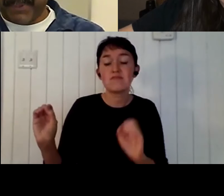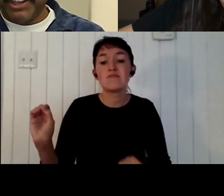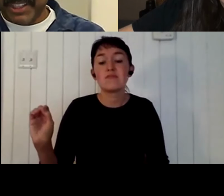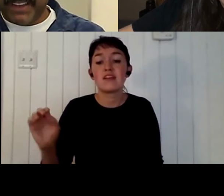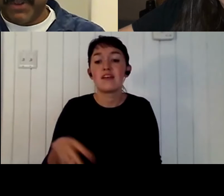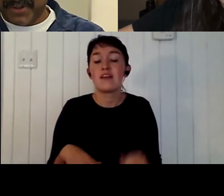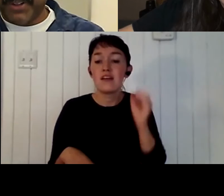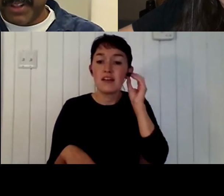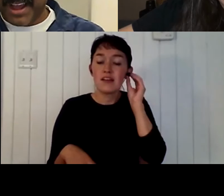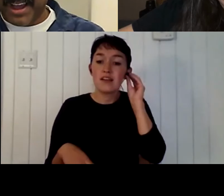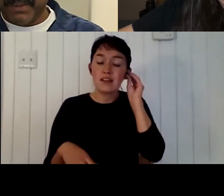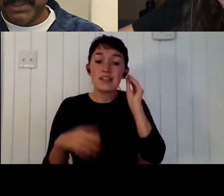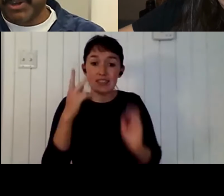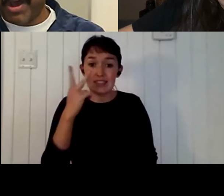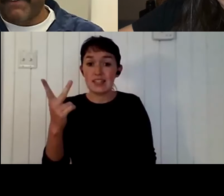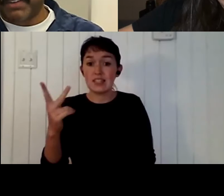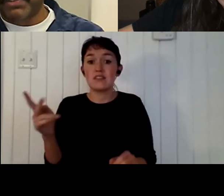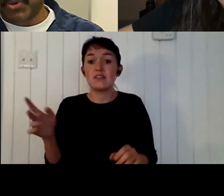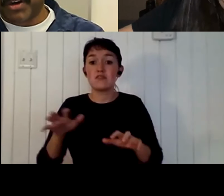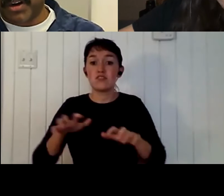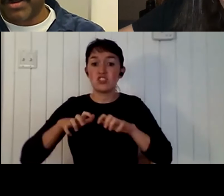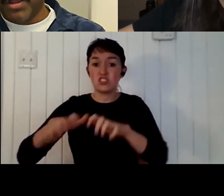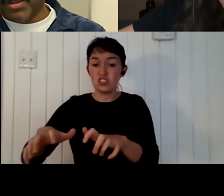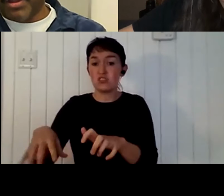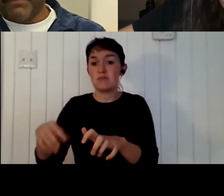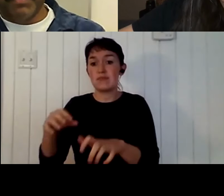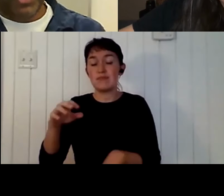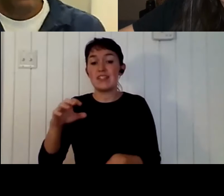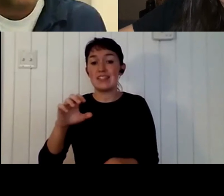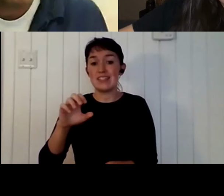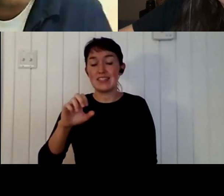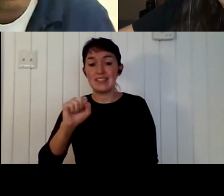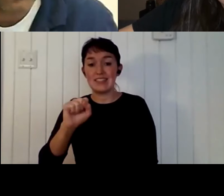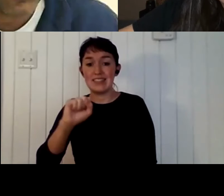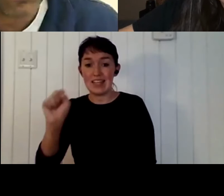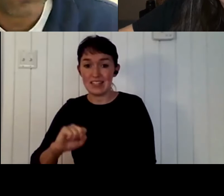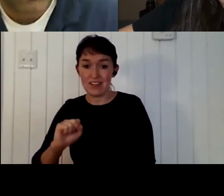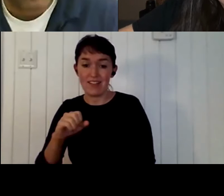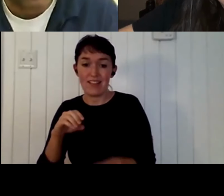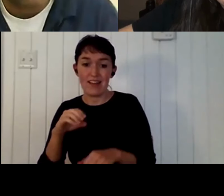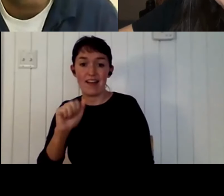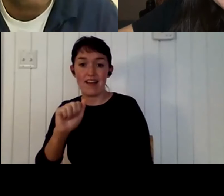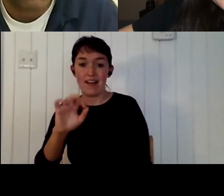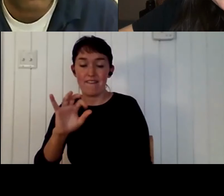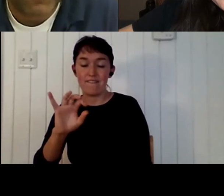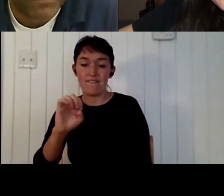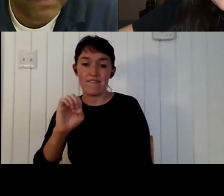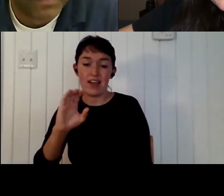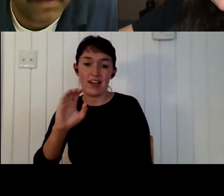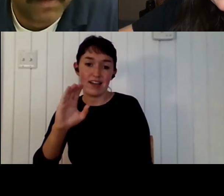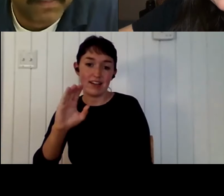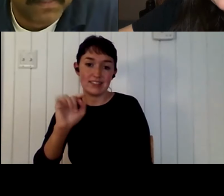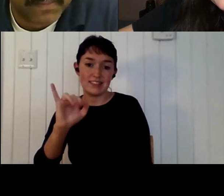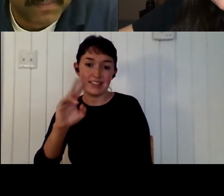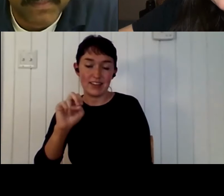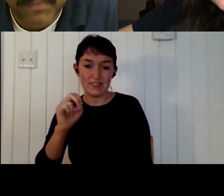massive population level seasonal affective disorder from those. I will